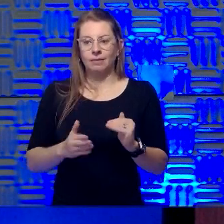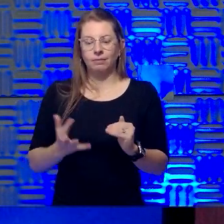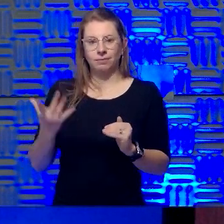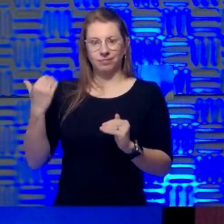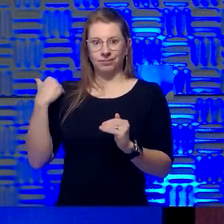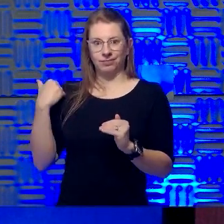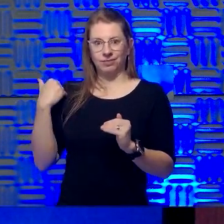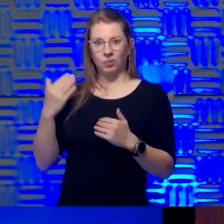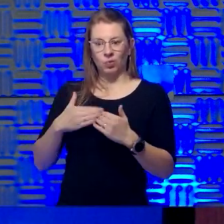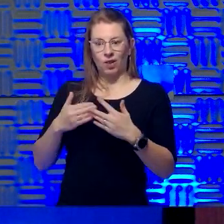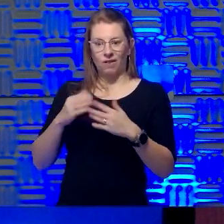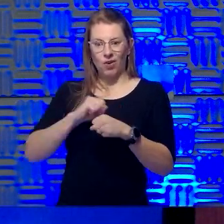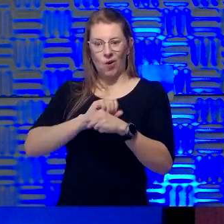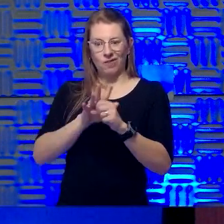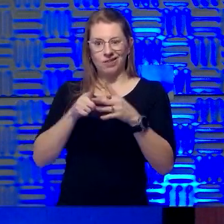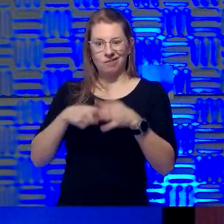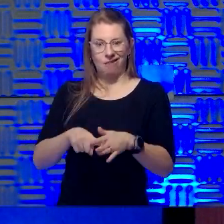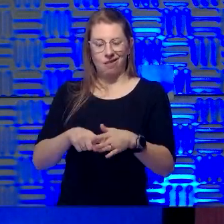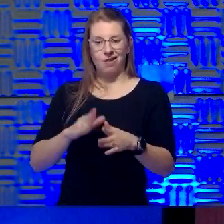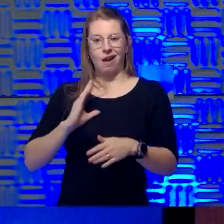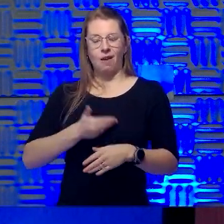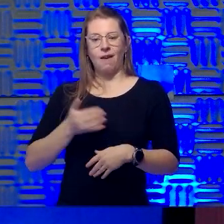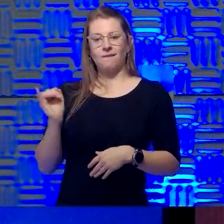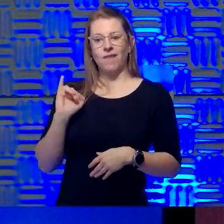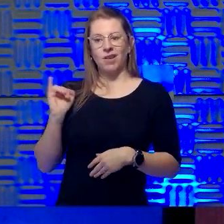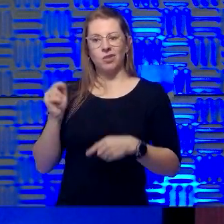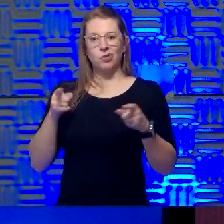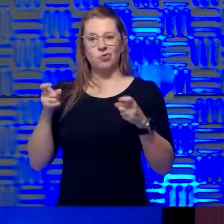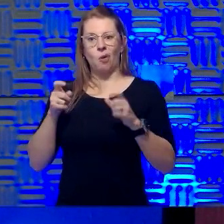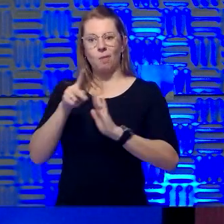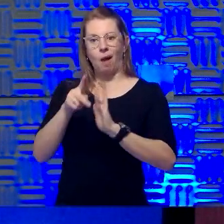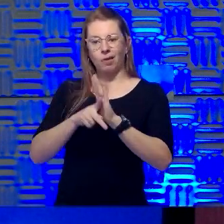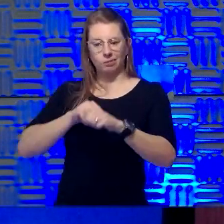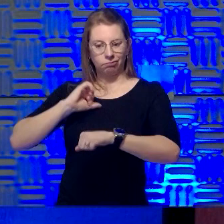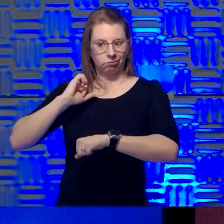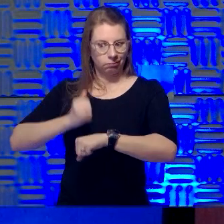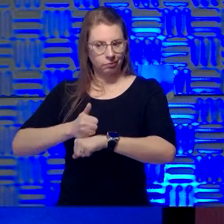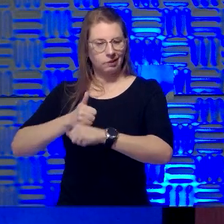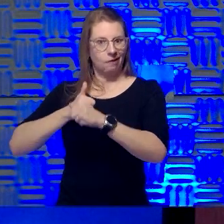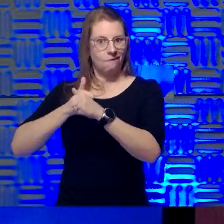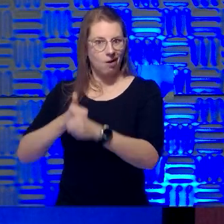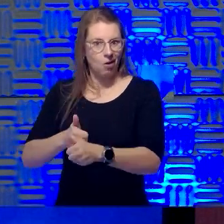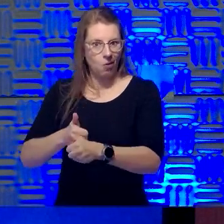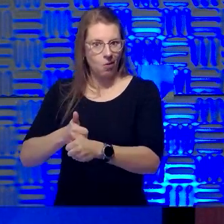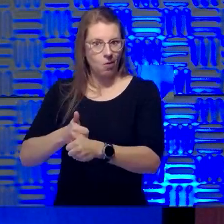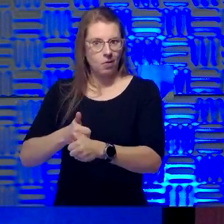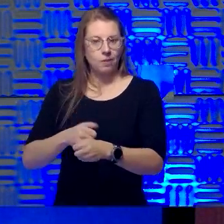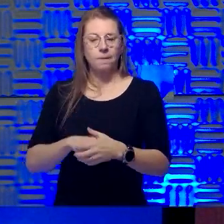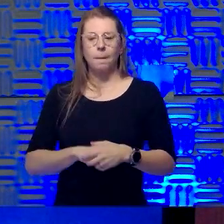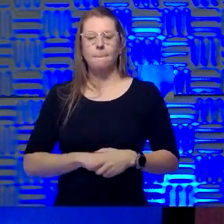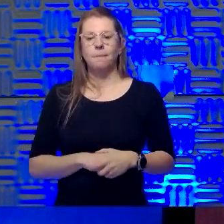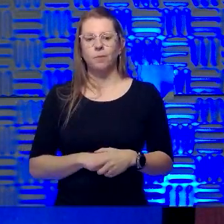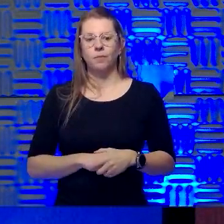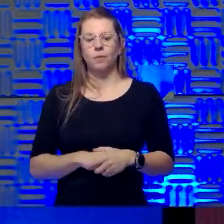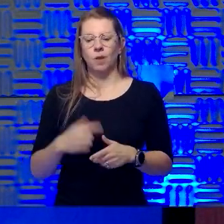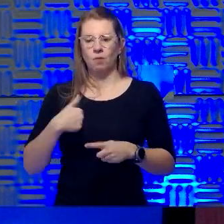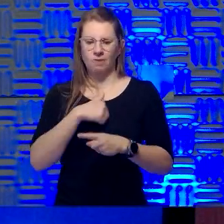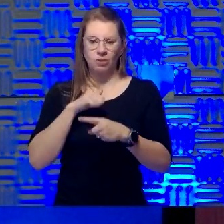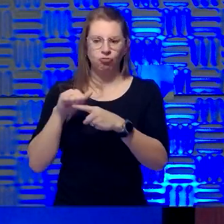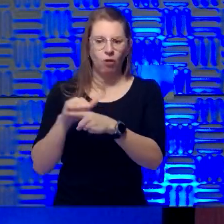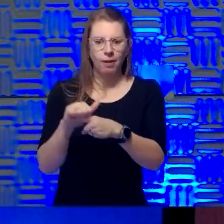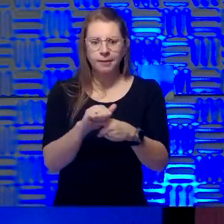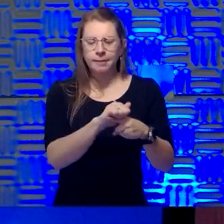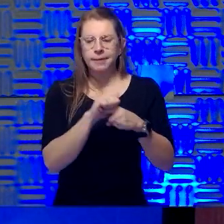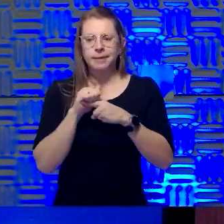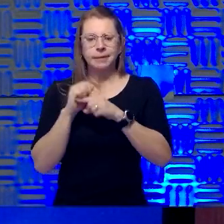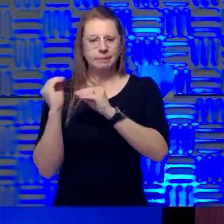and I think our infection control policies are in place. And so I think we've trained so many people around these things that throughout